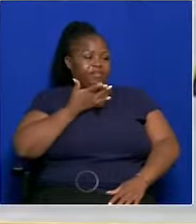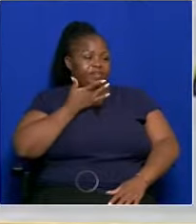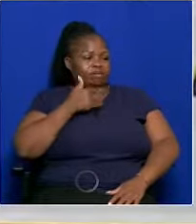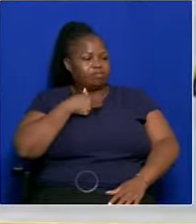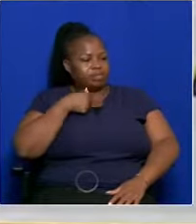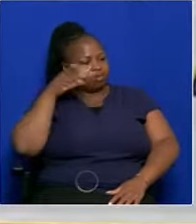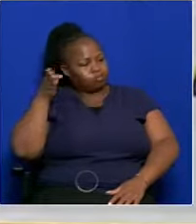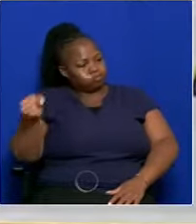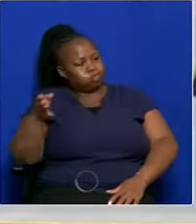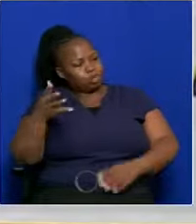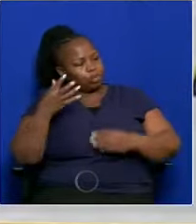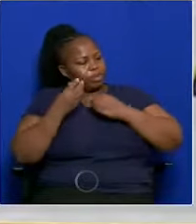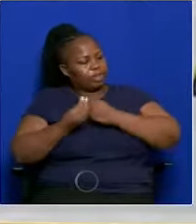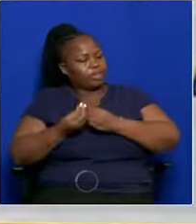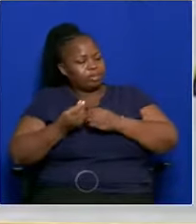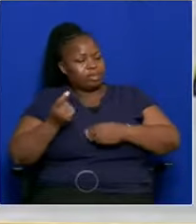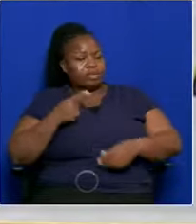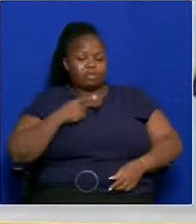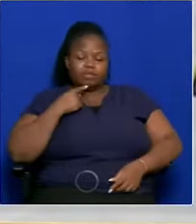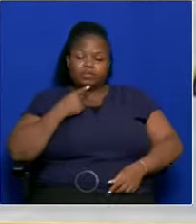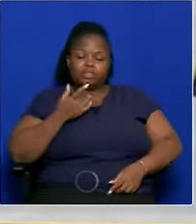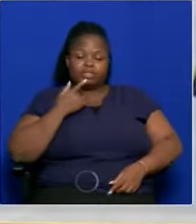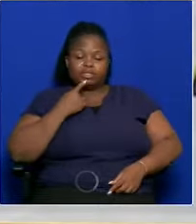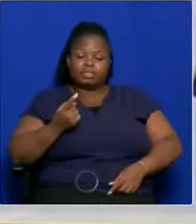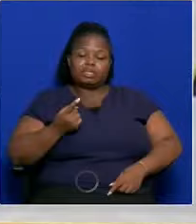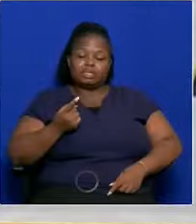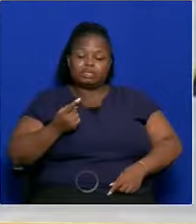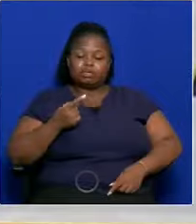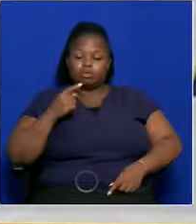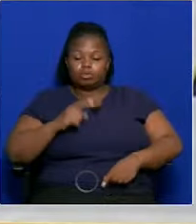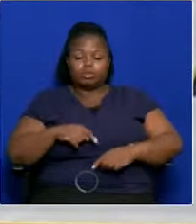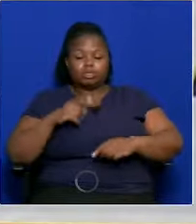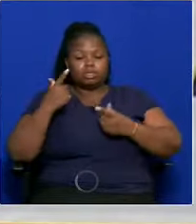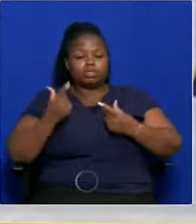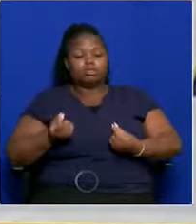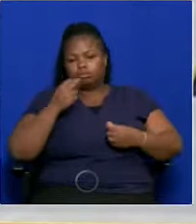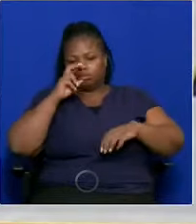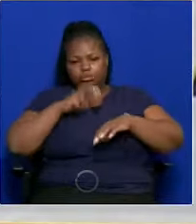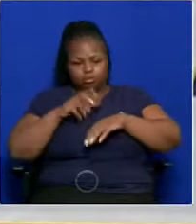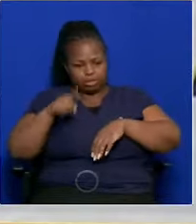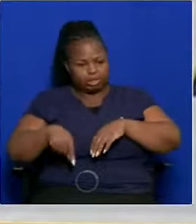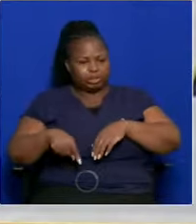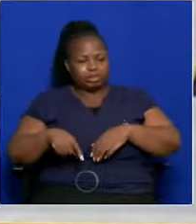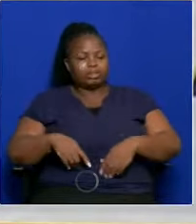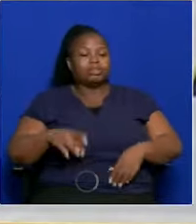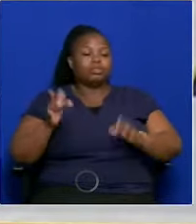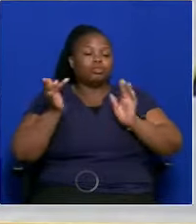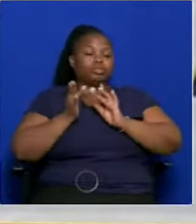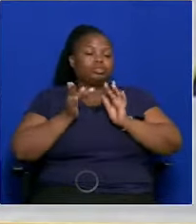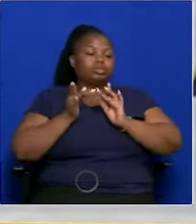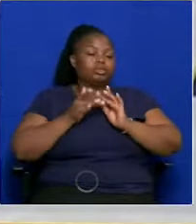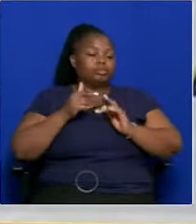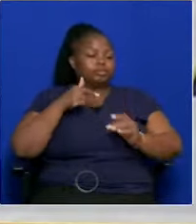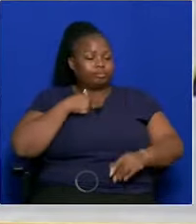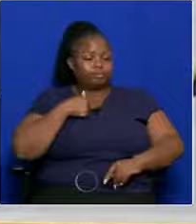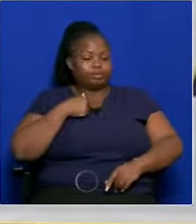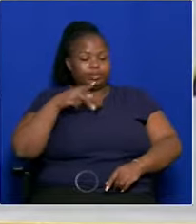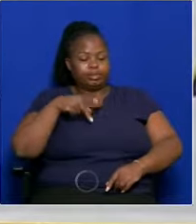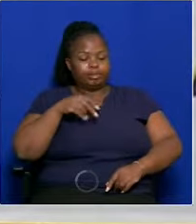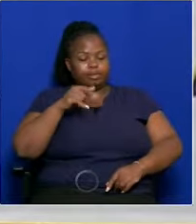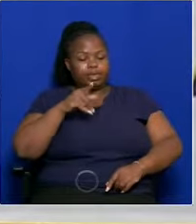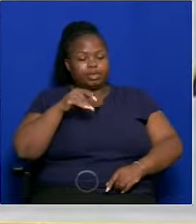need to be done, he will task me. It also goes to General Sintumula. I even complained to say,